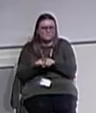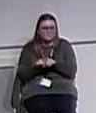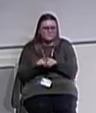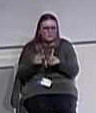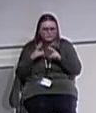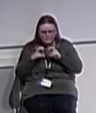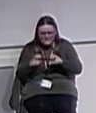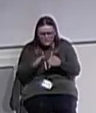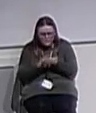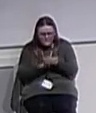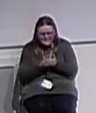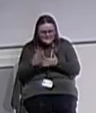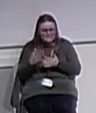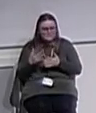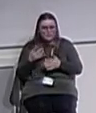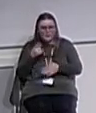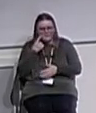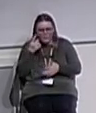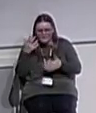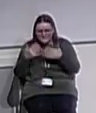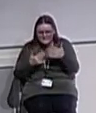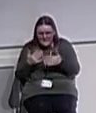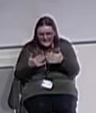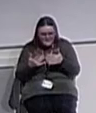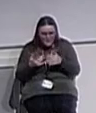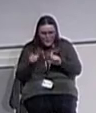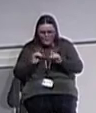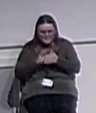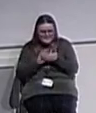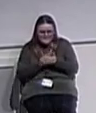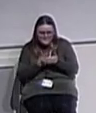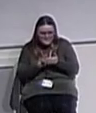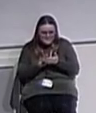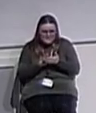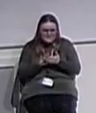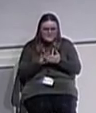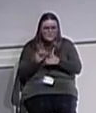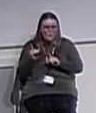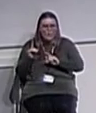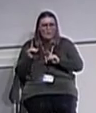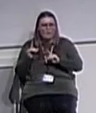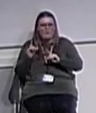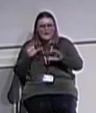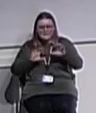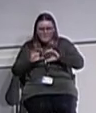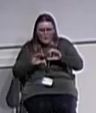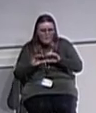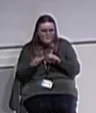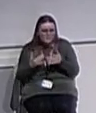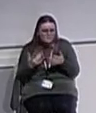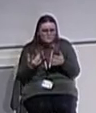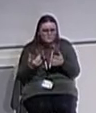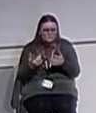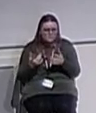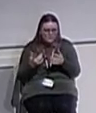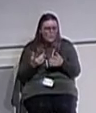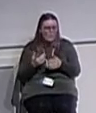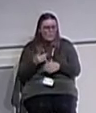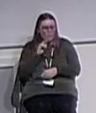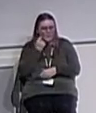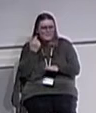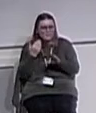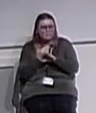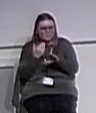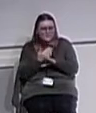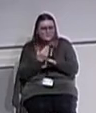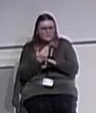What's the experiment? What's the next experiment we could do? You know, so you do have to do some analysis, sort of dry practical work, as well as being